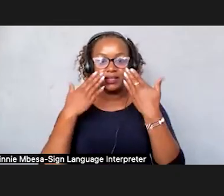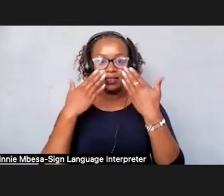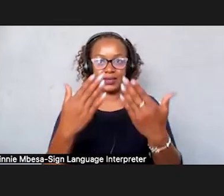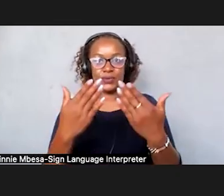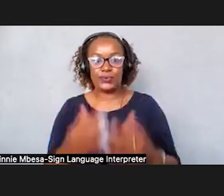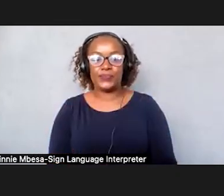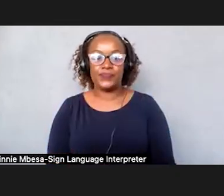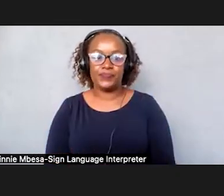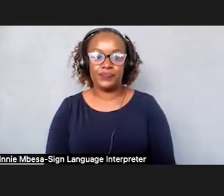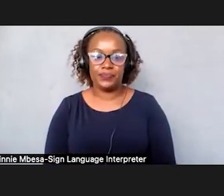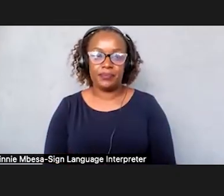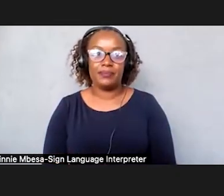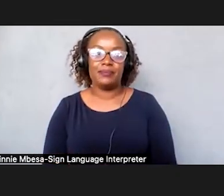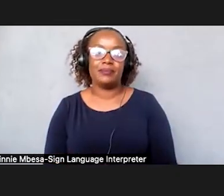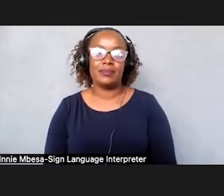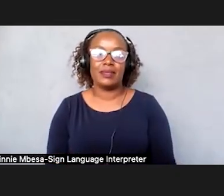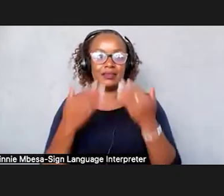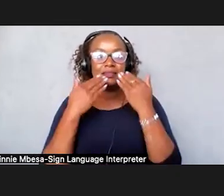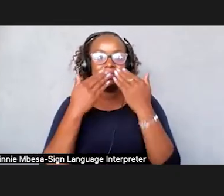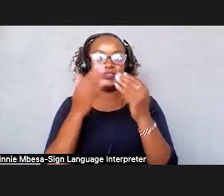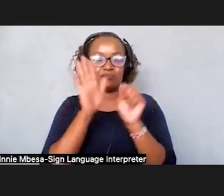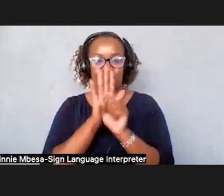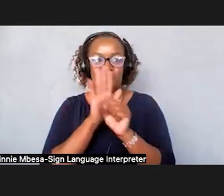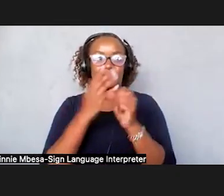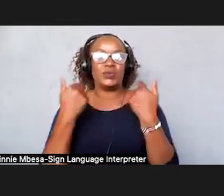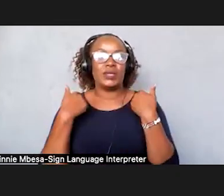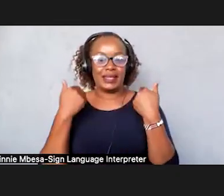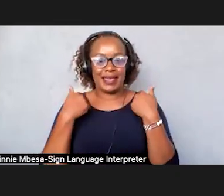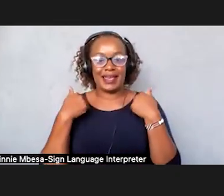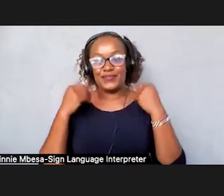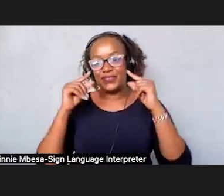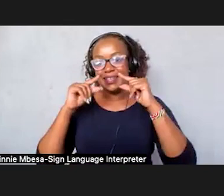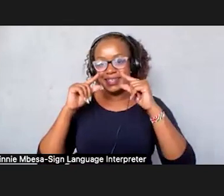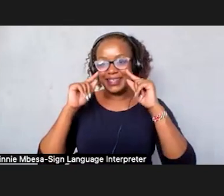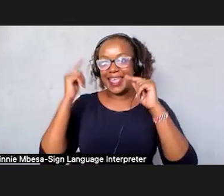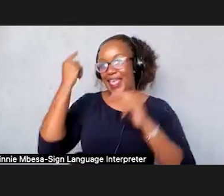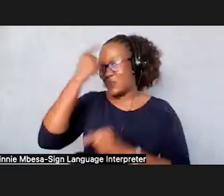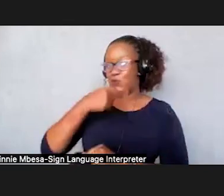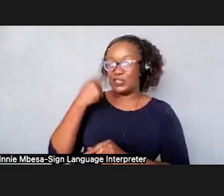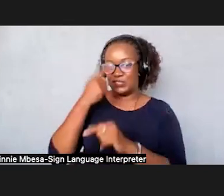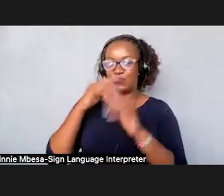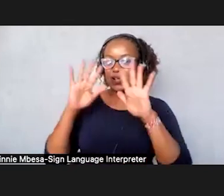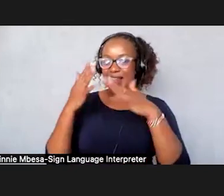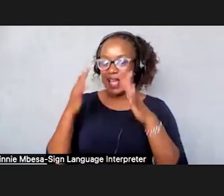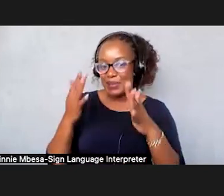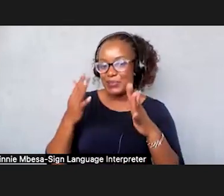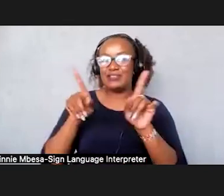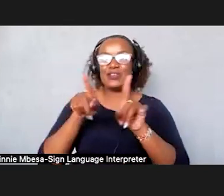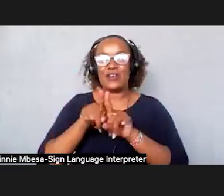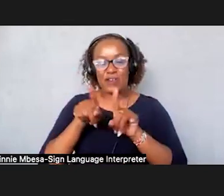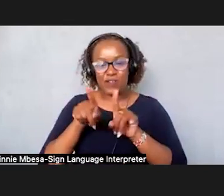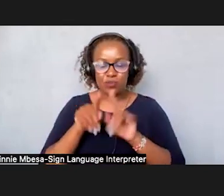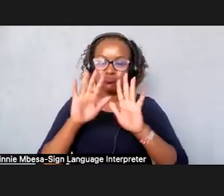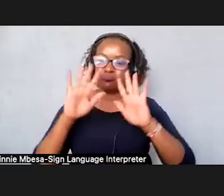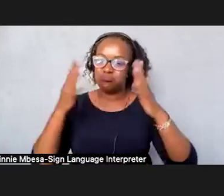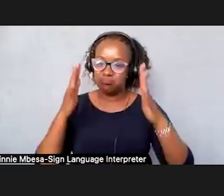you. Please, there's an emoji for clapping there. There's an emoji for hearts. Let's share this with Madam Frida. And